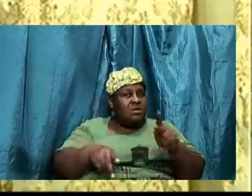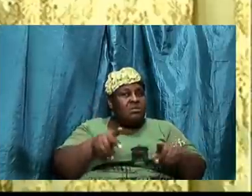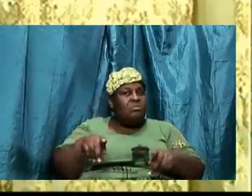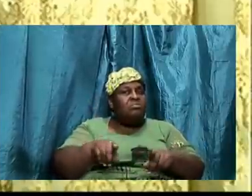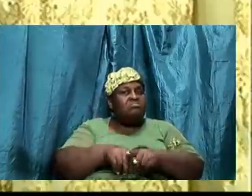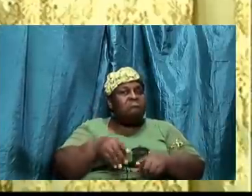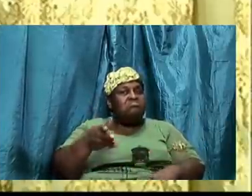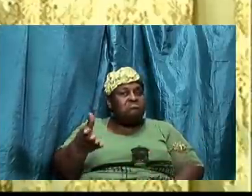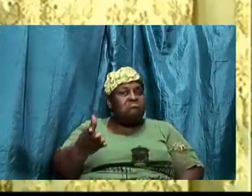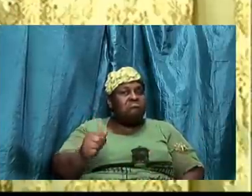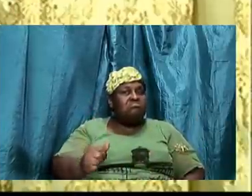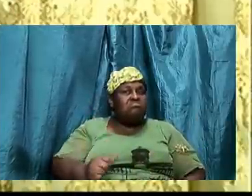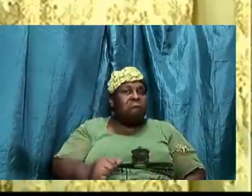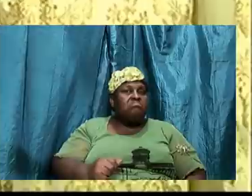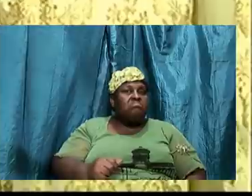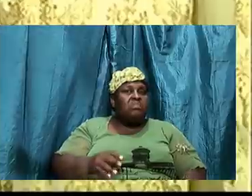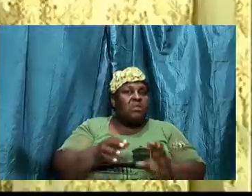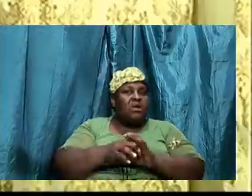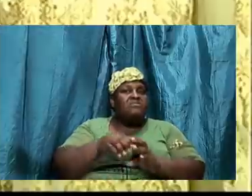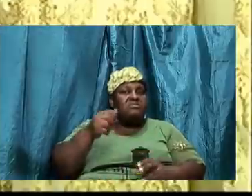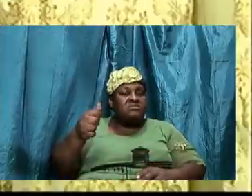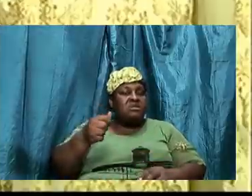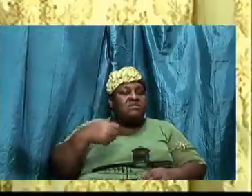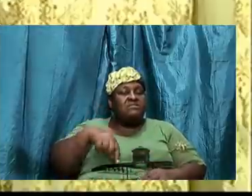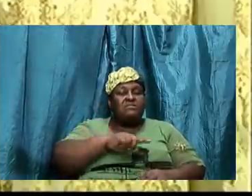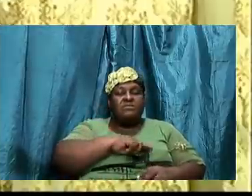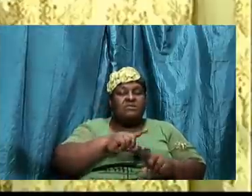So of ourselves, we cannot stand